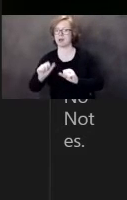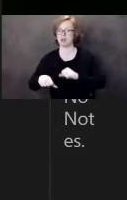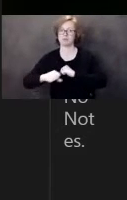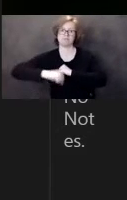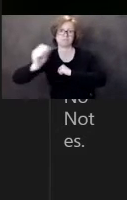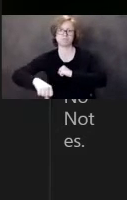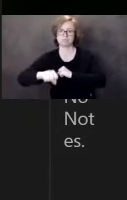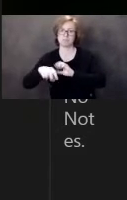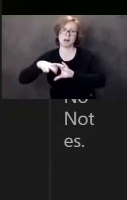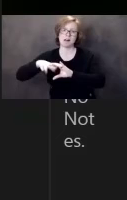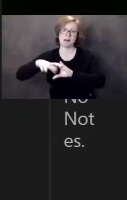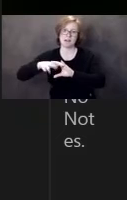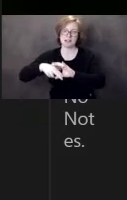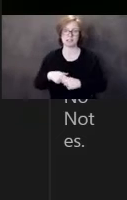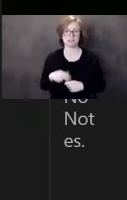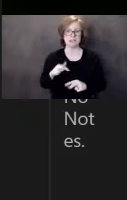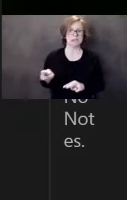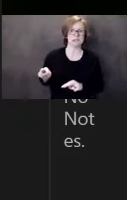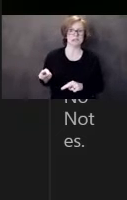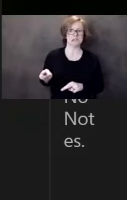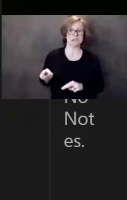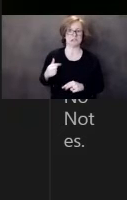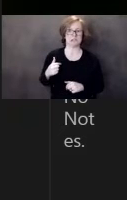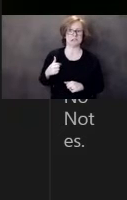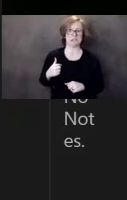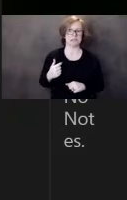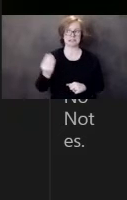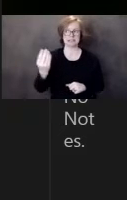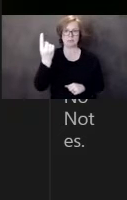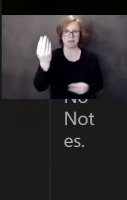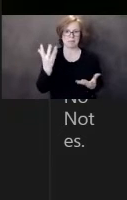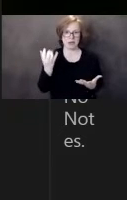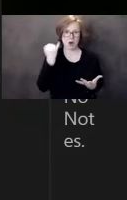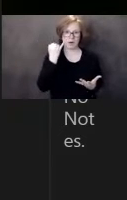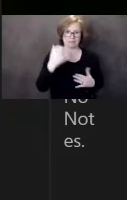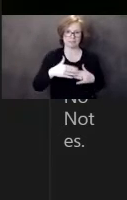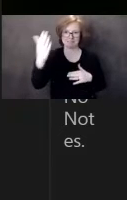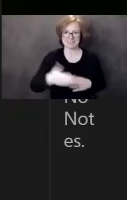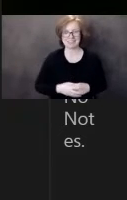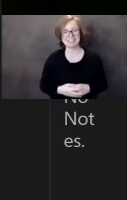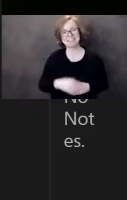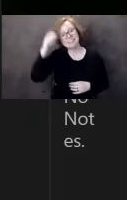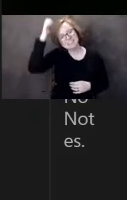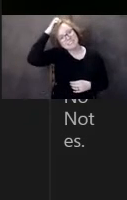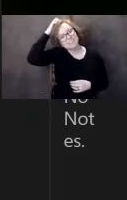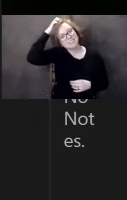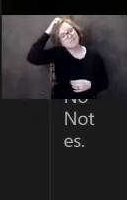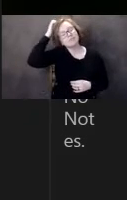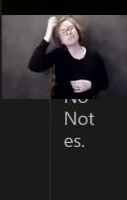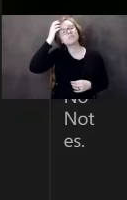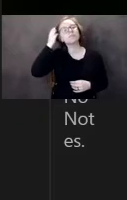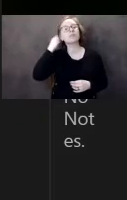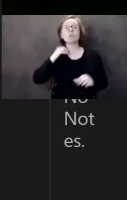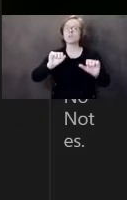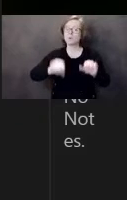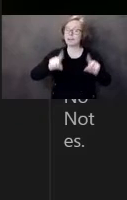Sarah will give me a prompt if I'm really blowing it time-wise. So you're going to get the nitrogen level in your soil test, but they vary widely.